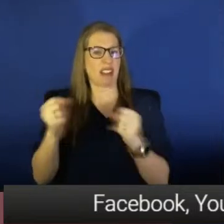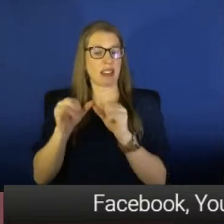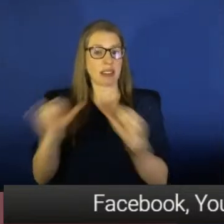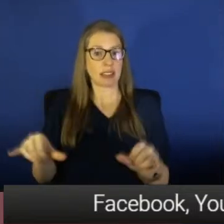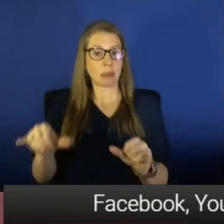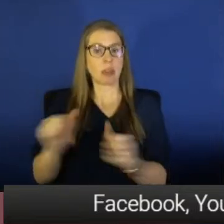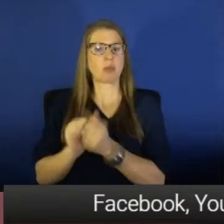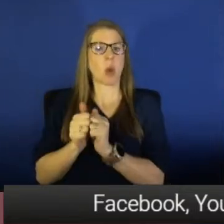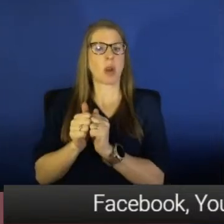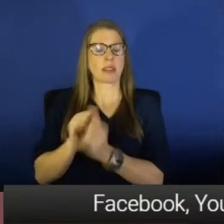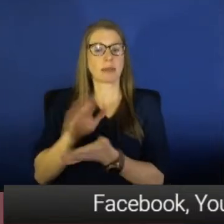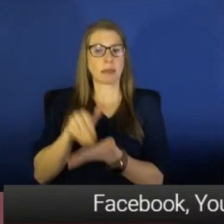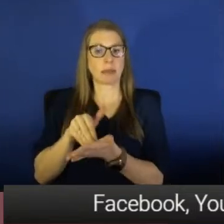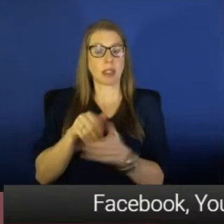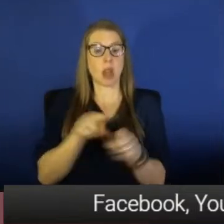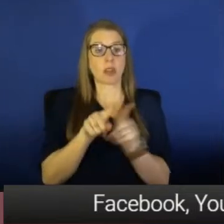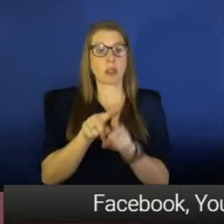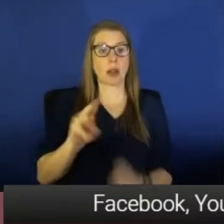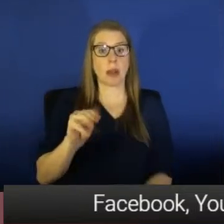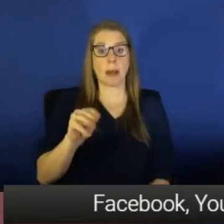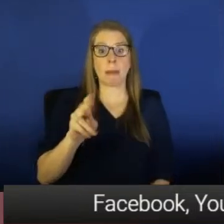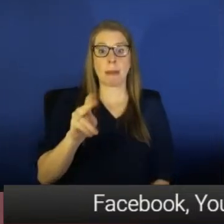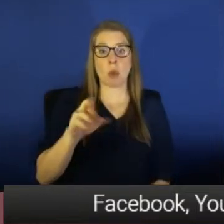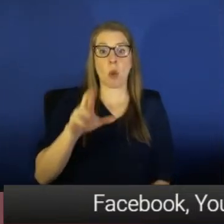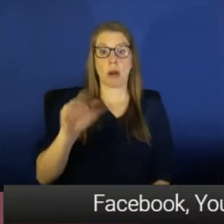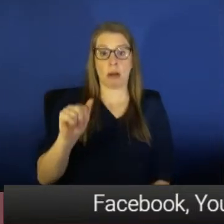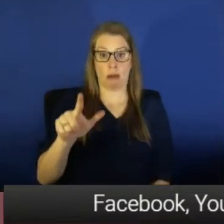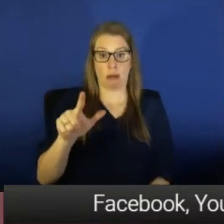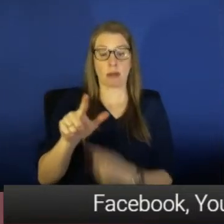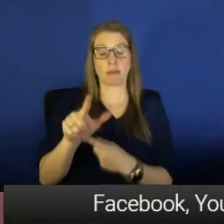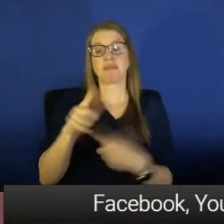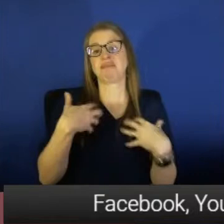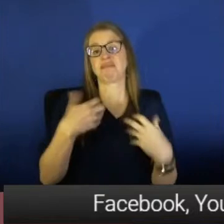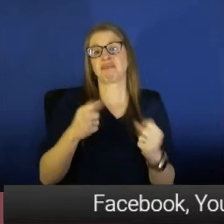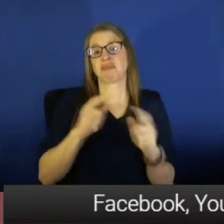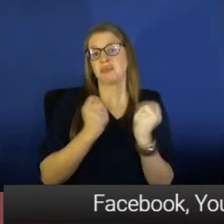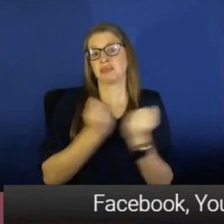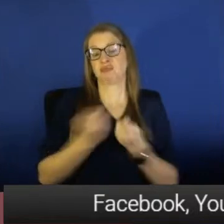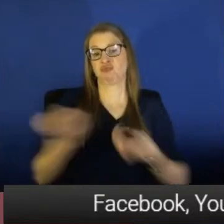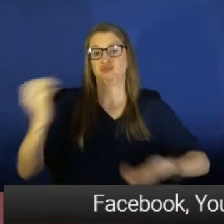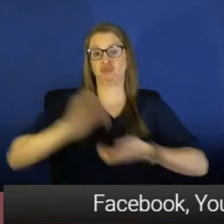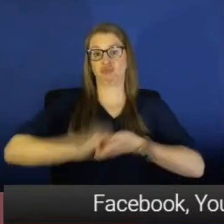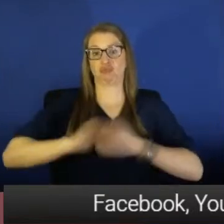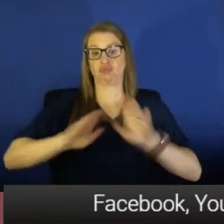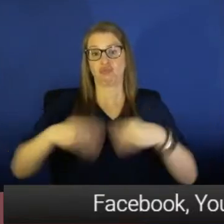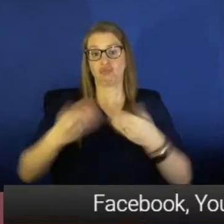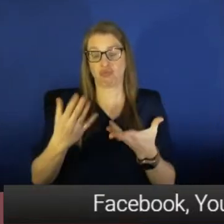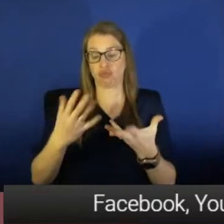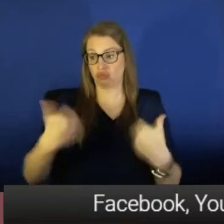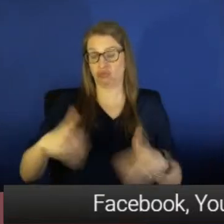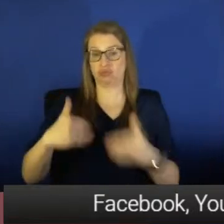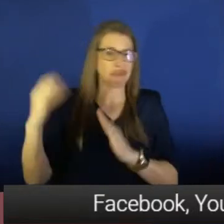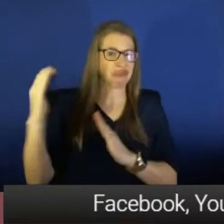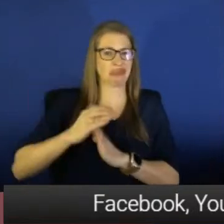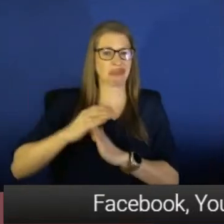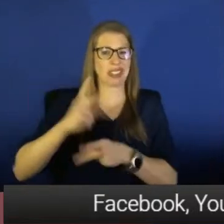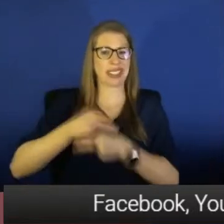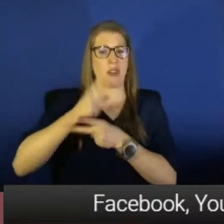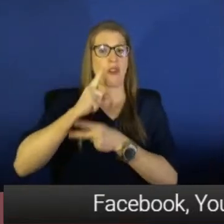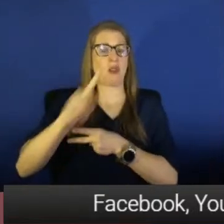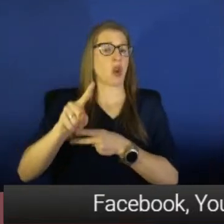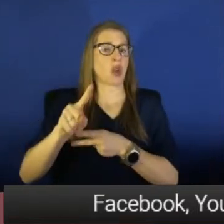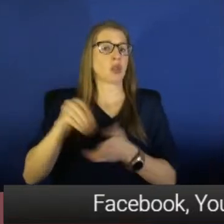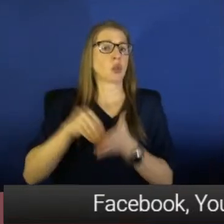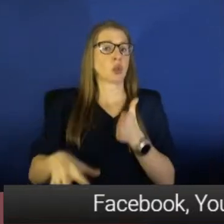and Lawrence Memorial Health sports teams coming together to really provide world-class care for our student athletes in all